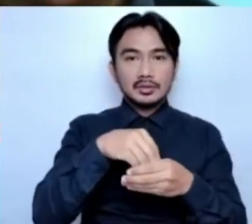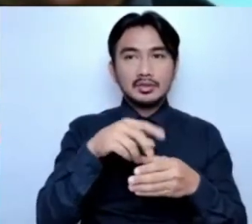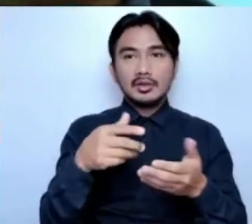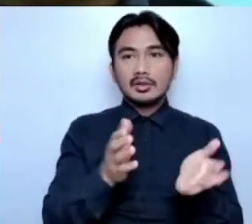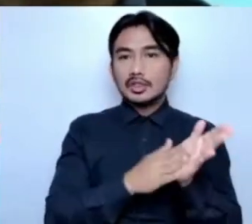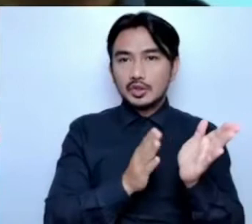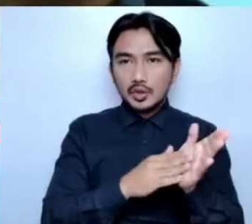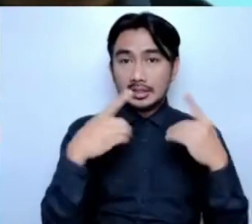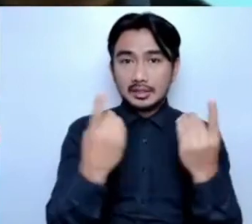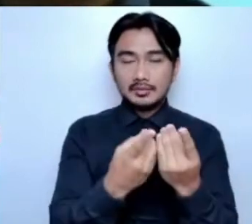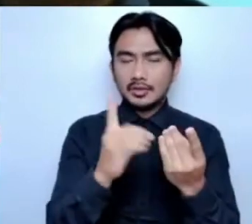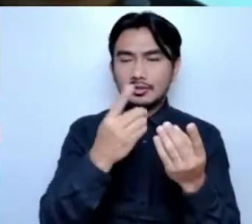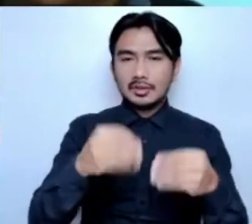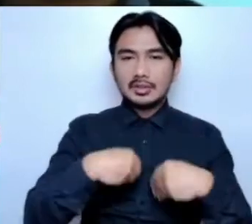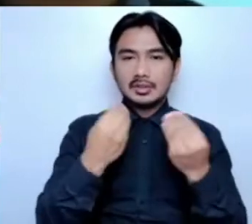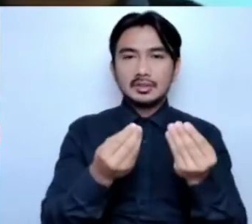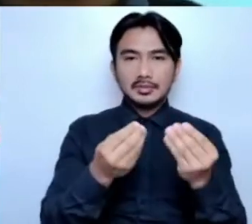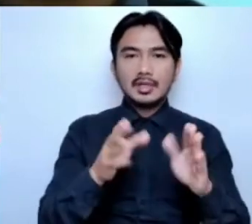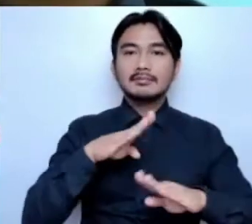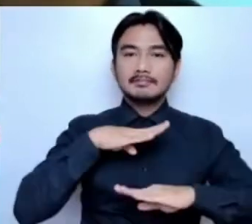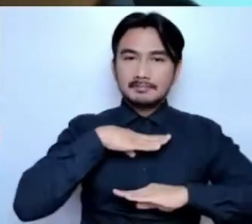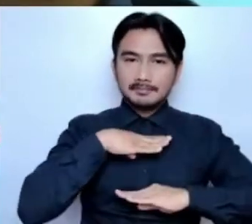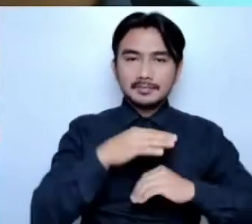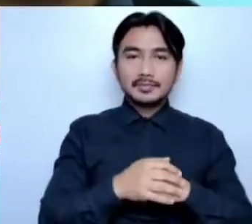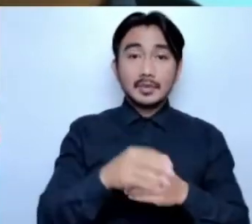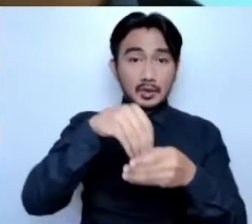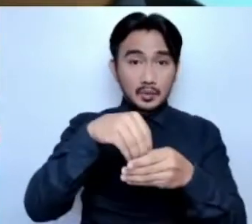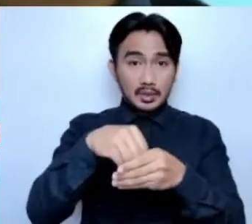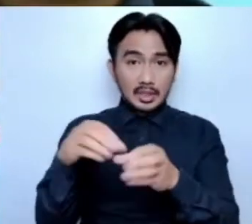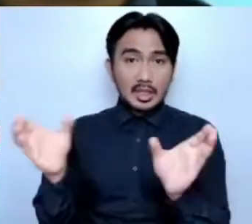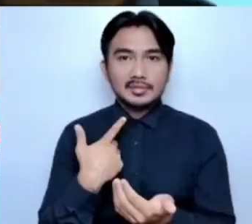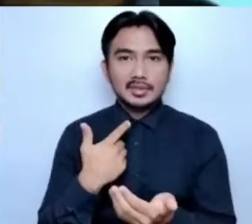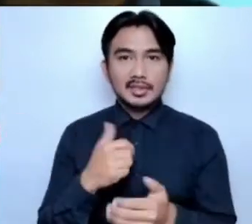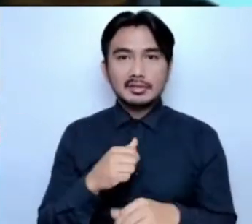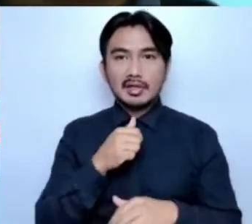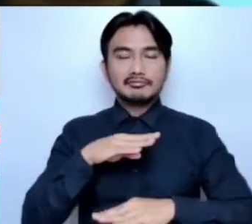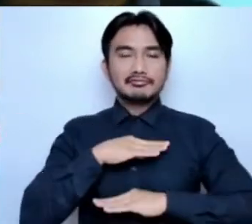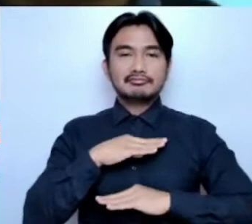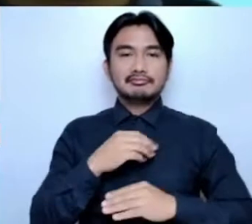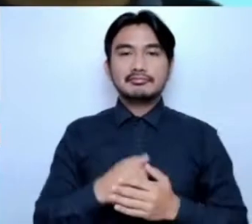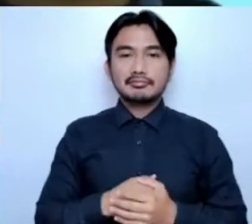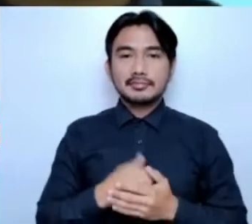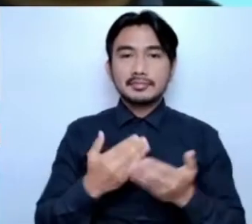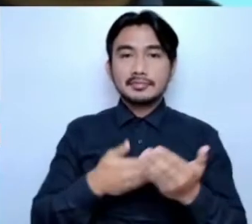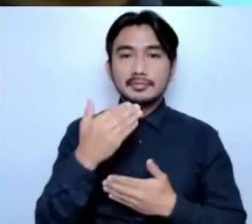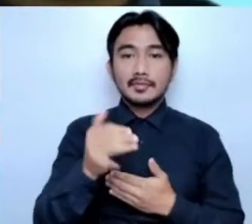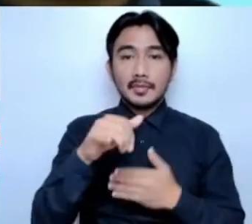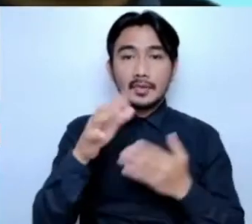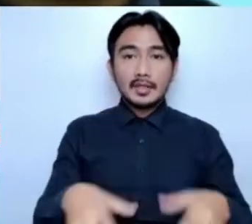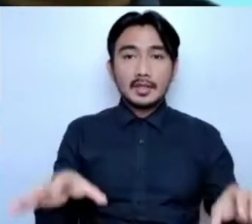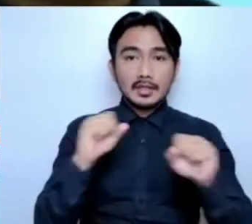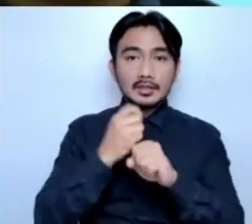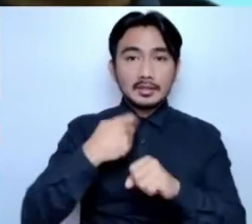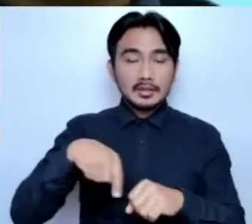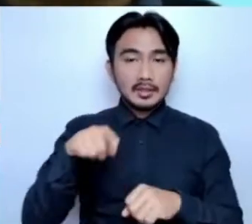you get satisfactory. Only within the class, you get unsatisfactory. So that ends our